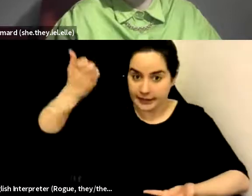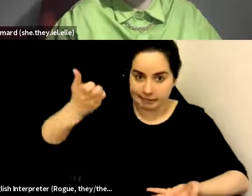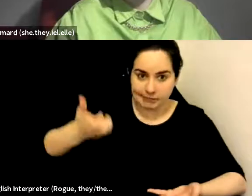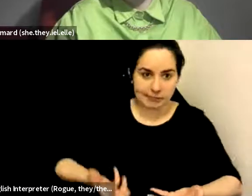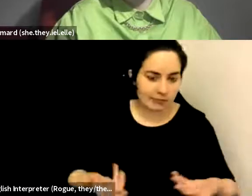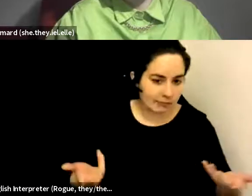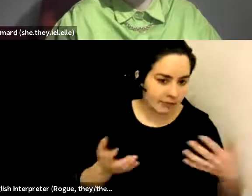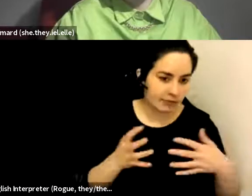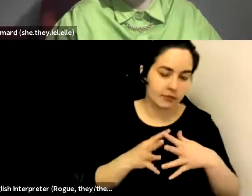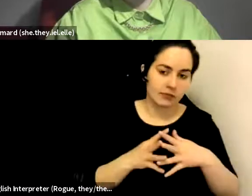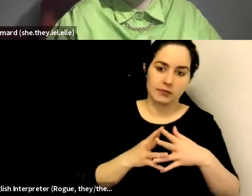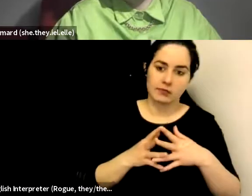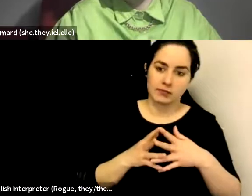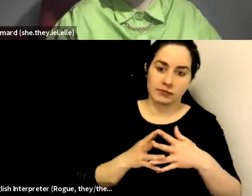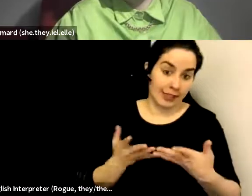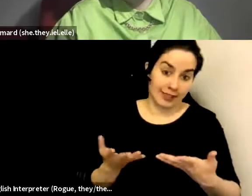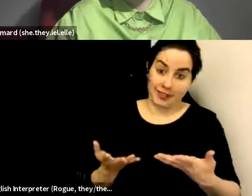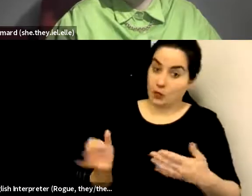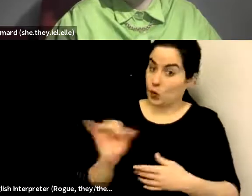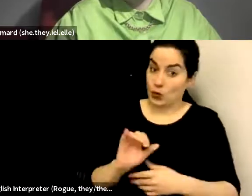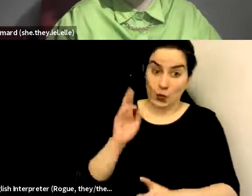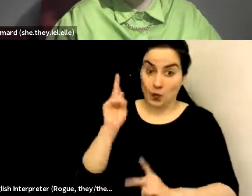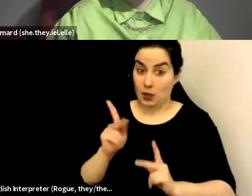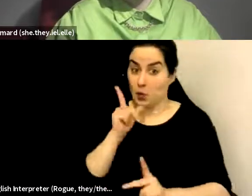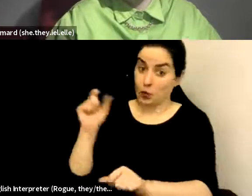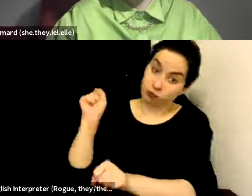of labor that is